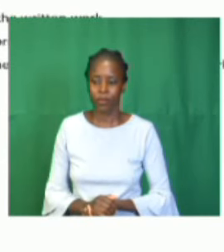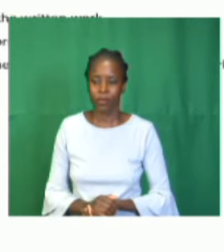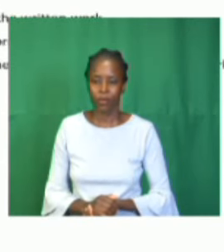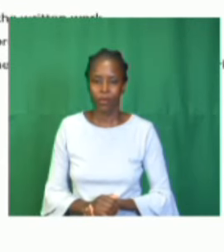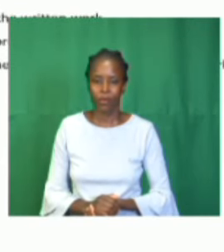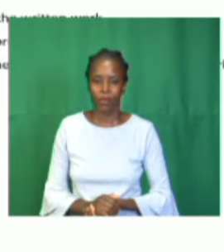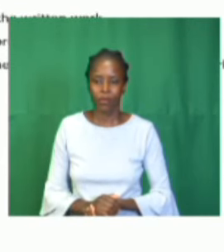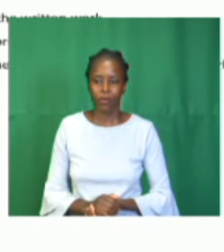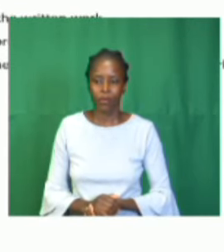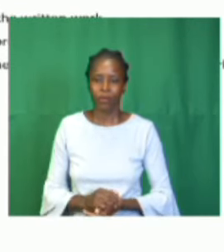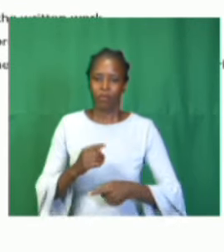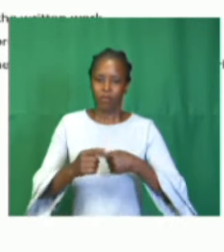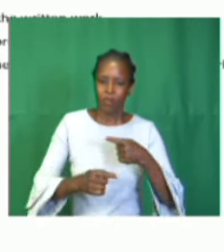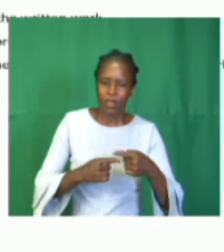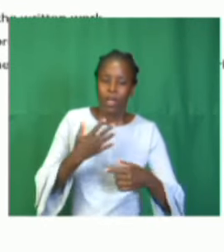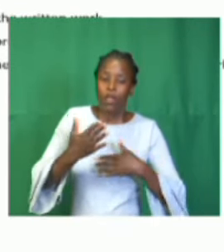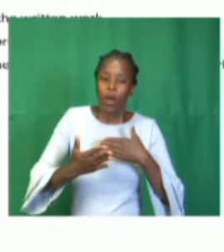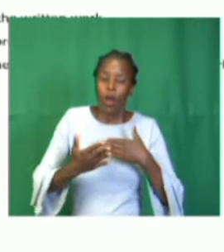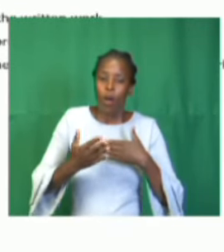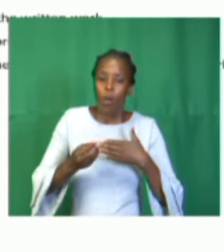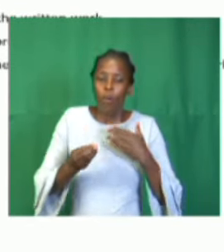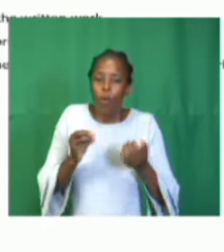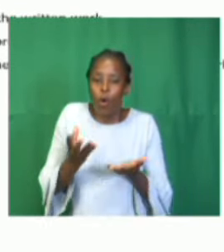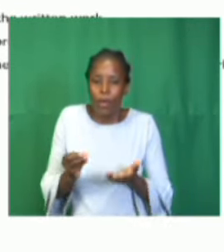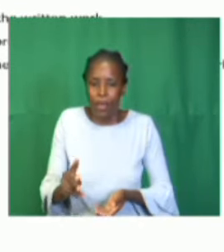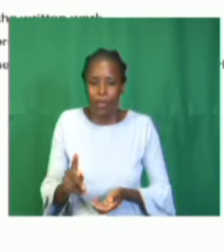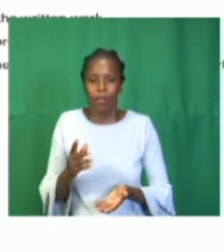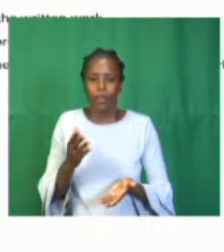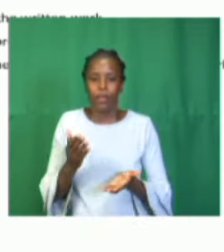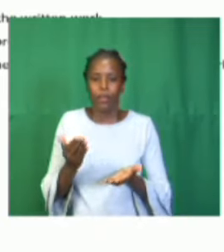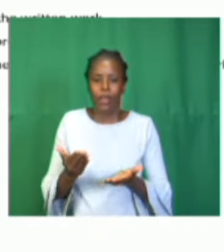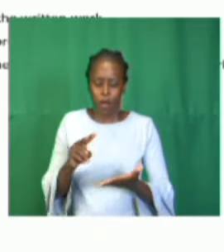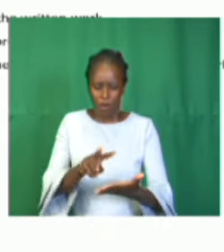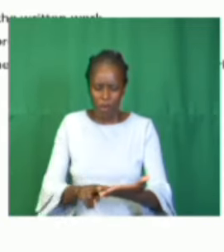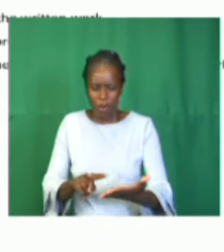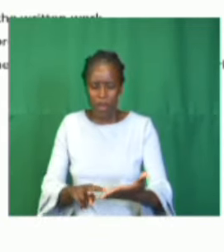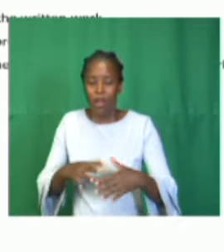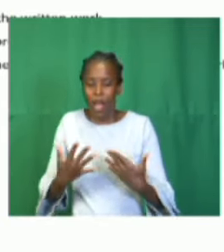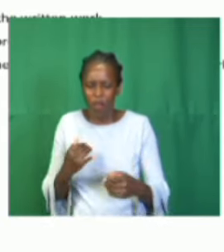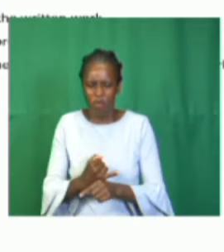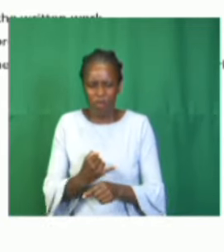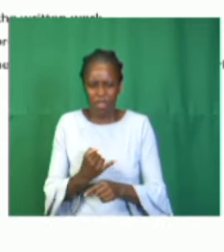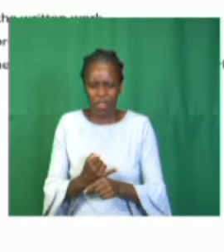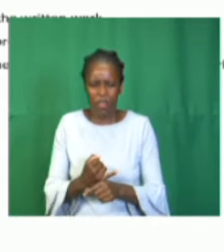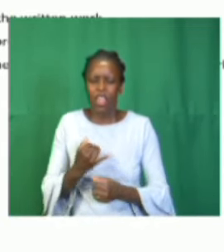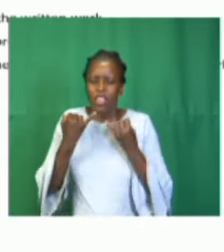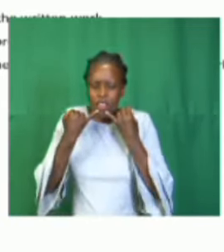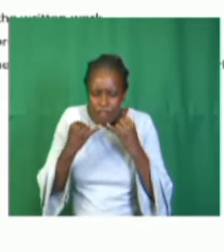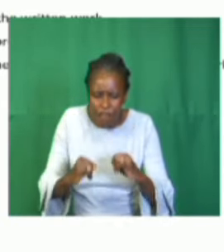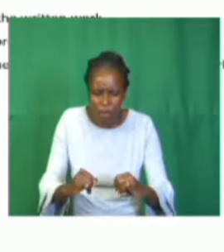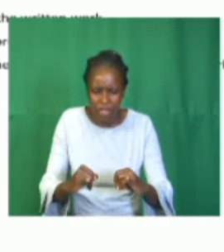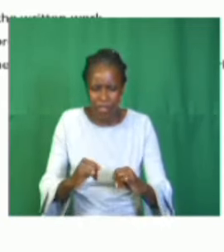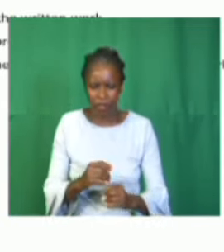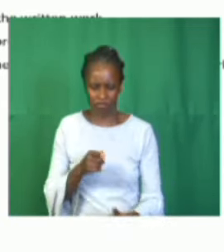Skimming is reading to confirm expectations, and then you scan to just find the general information or